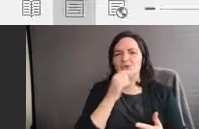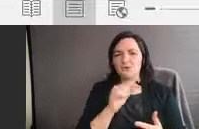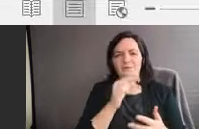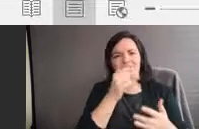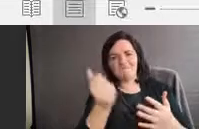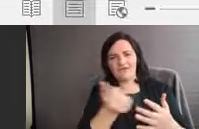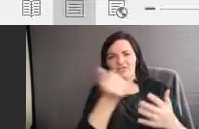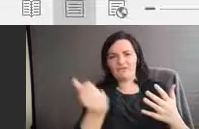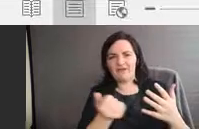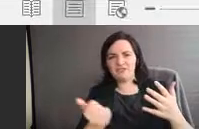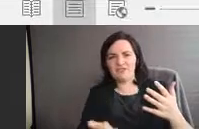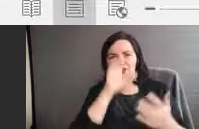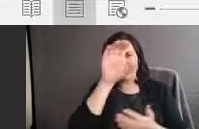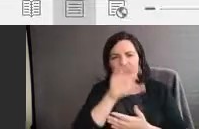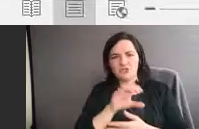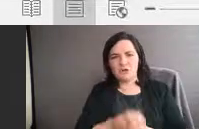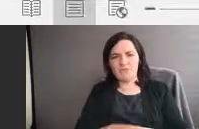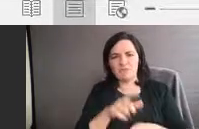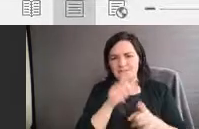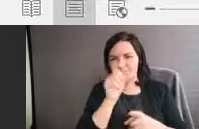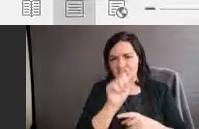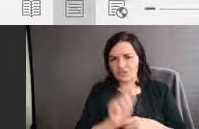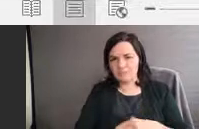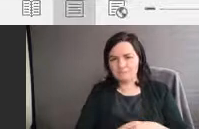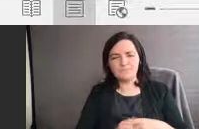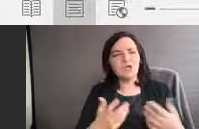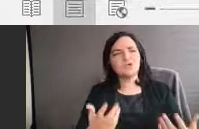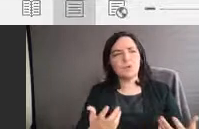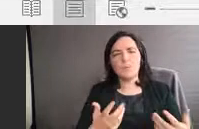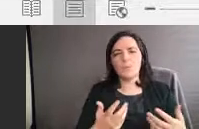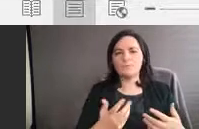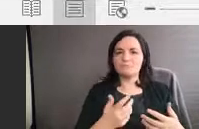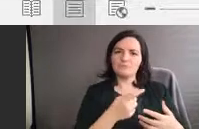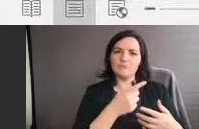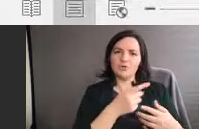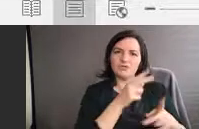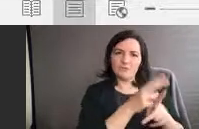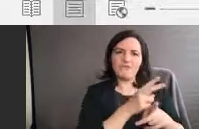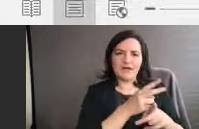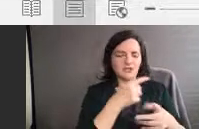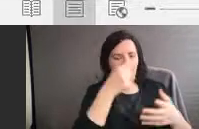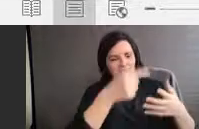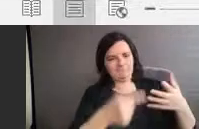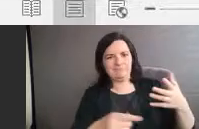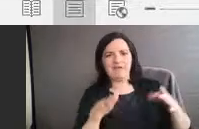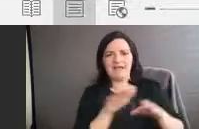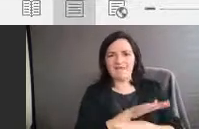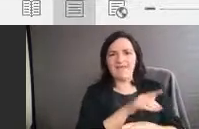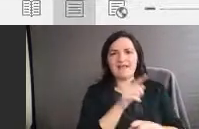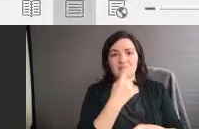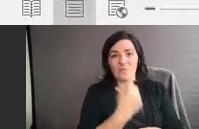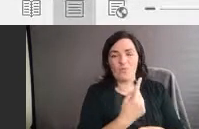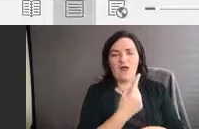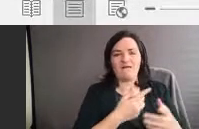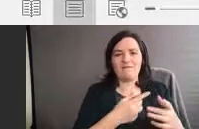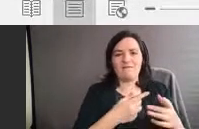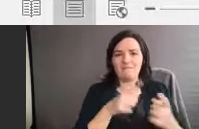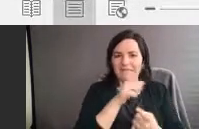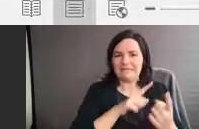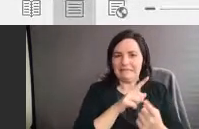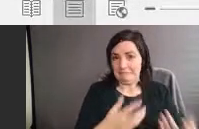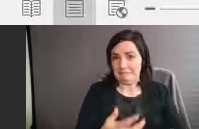various sections of your dissertation. So that's kind of quite a lot of stuff to cover in the Viva. And what this